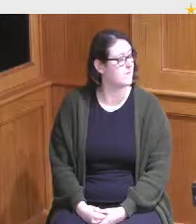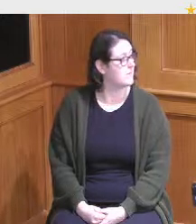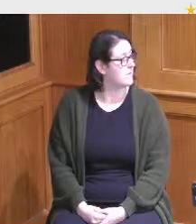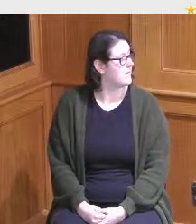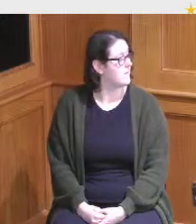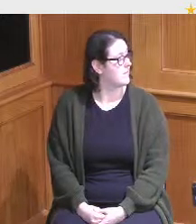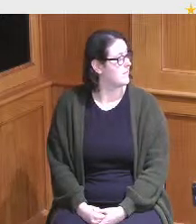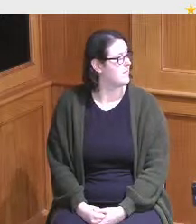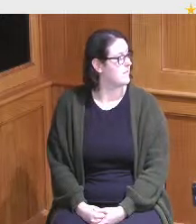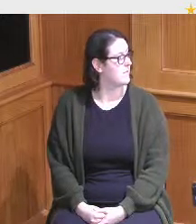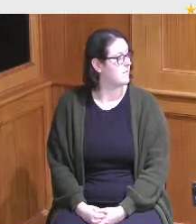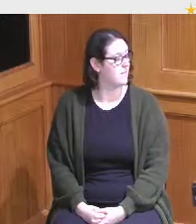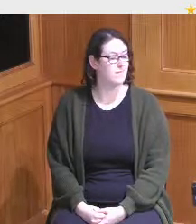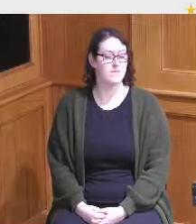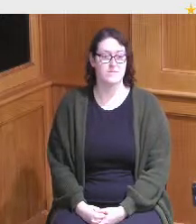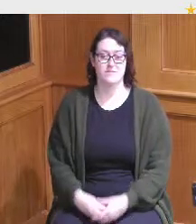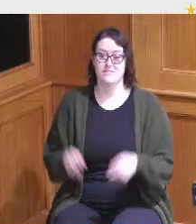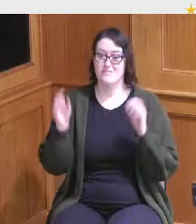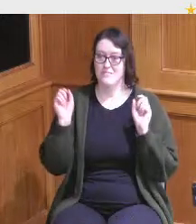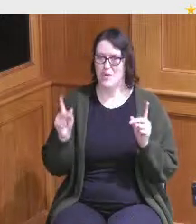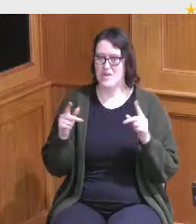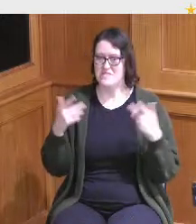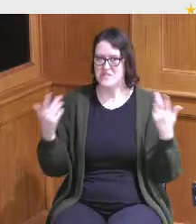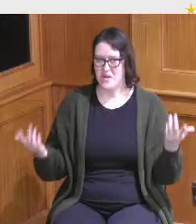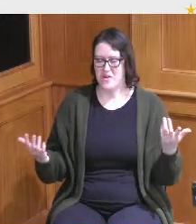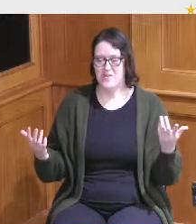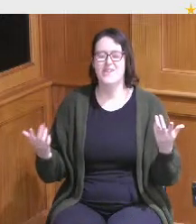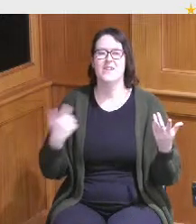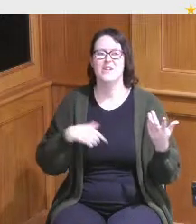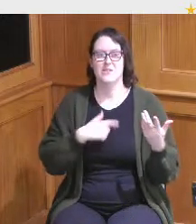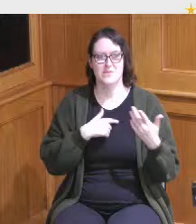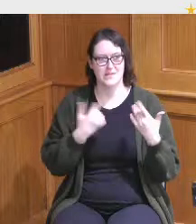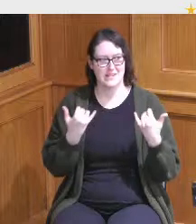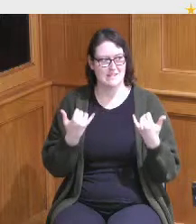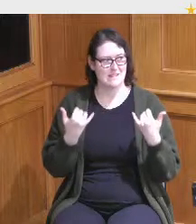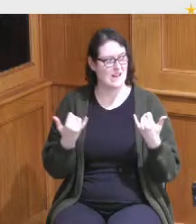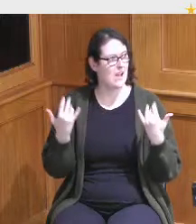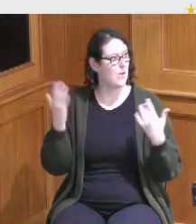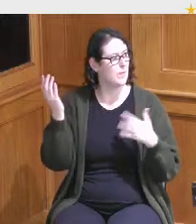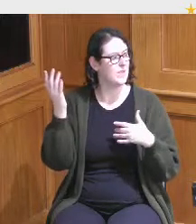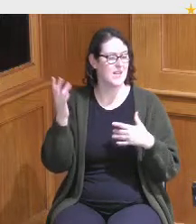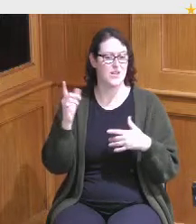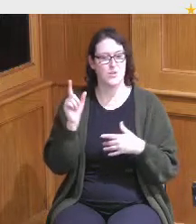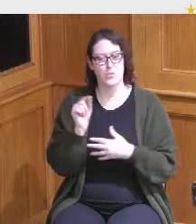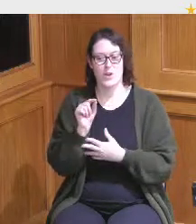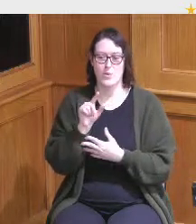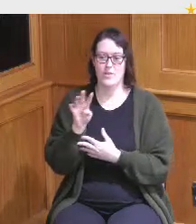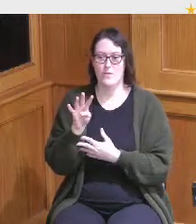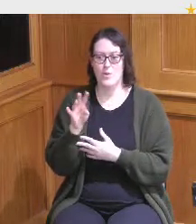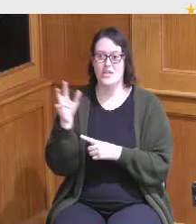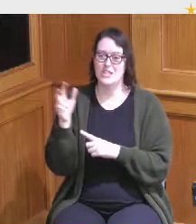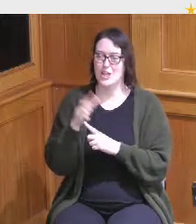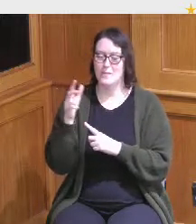Yes. Okay, so we are here to announce our 2024 Champions for